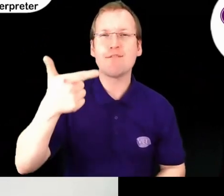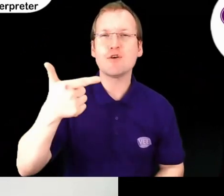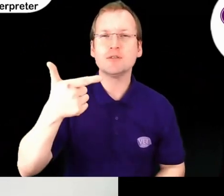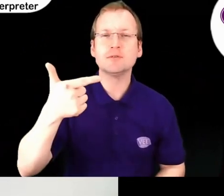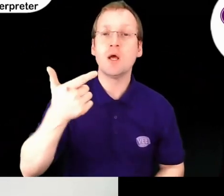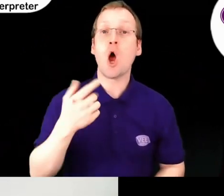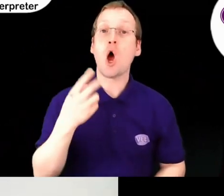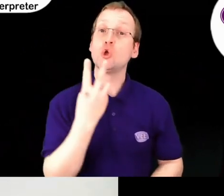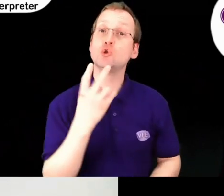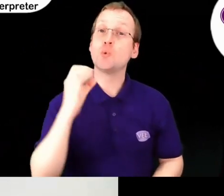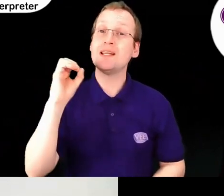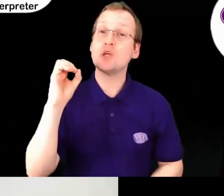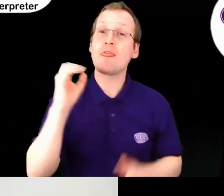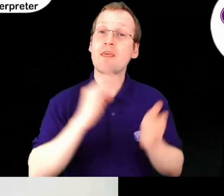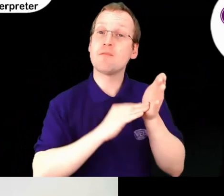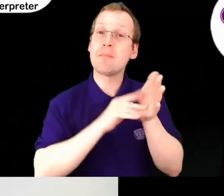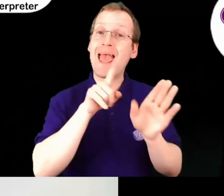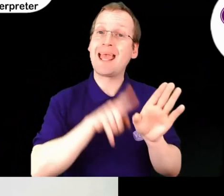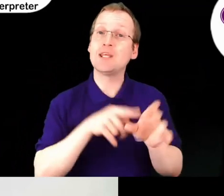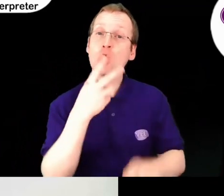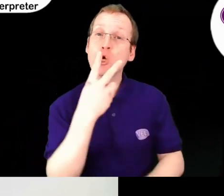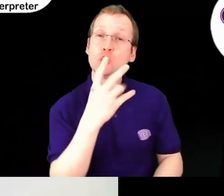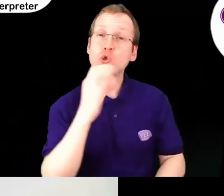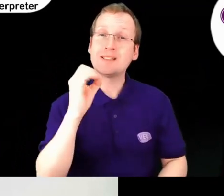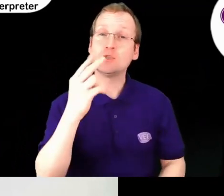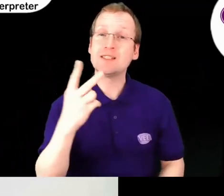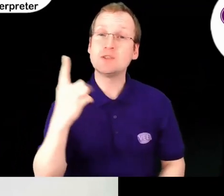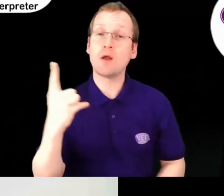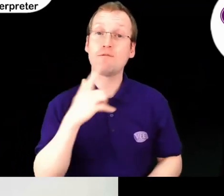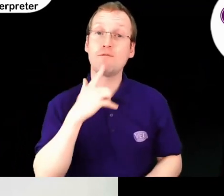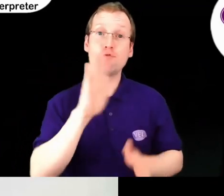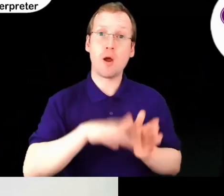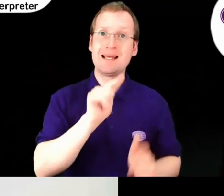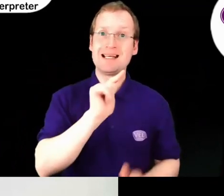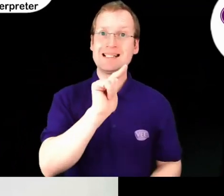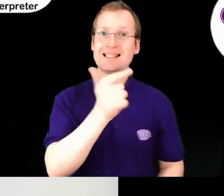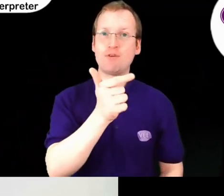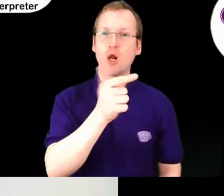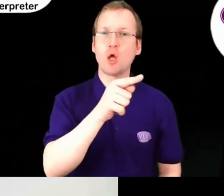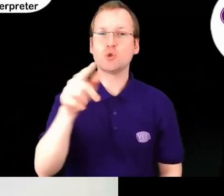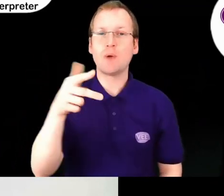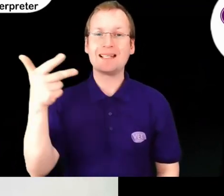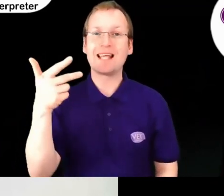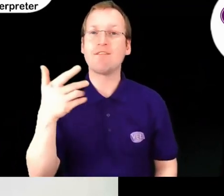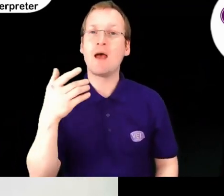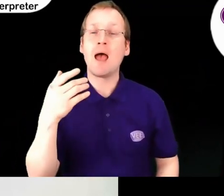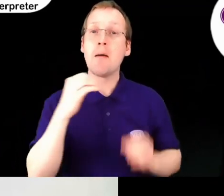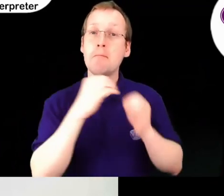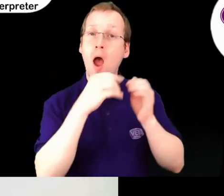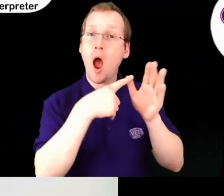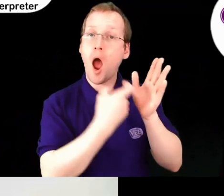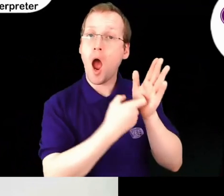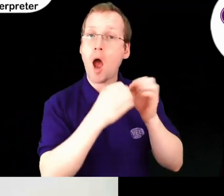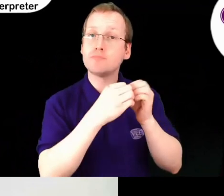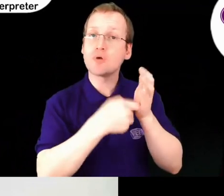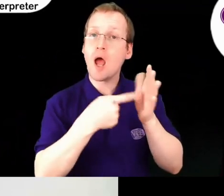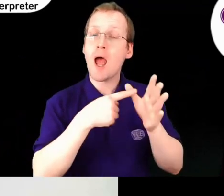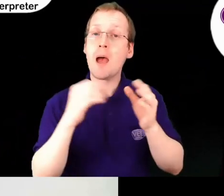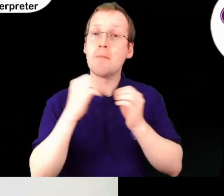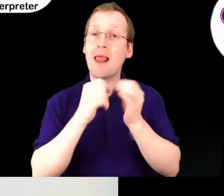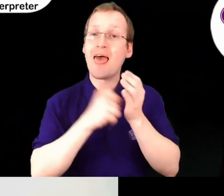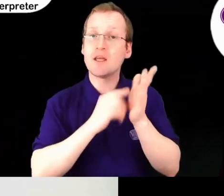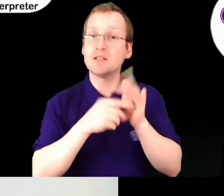the 20th of May, which is a Thursday from 7 to 8, we're going to have Barbara Glasson, who is the former president of the